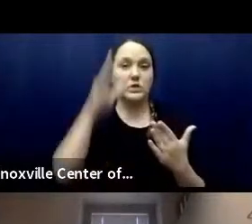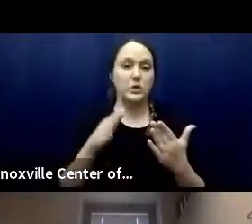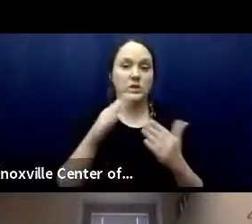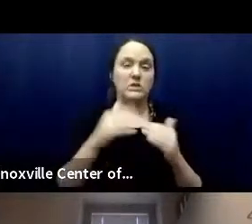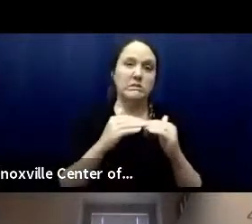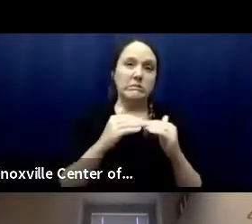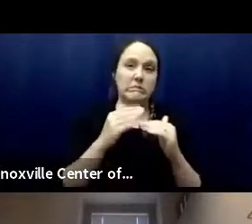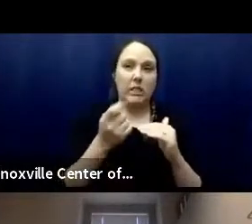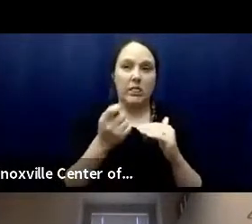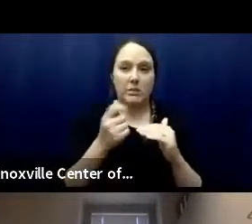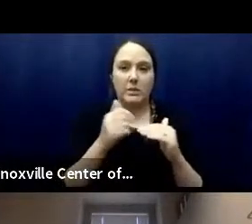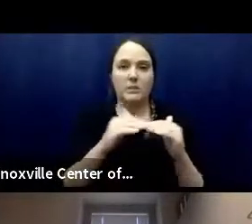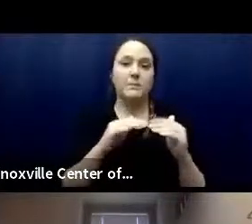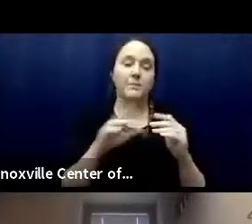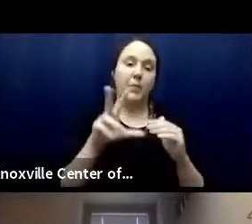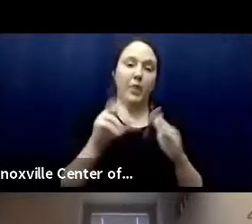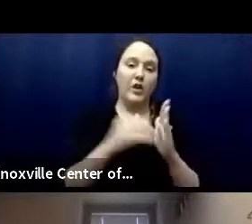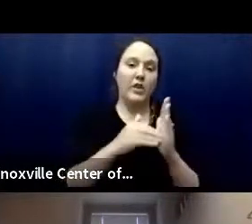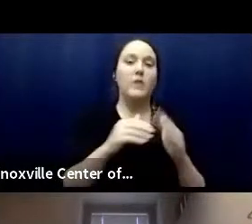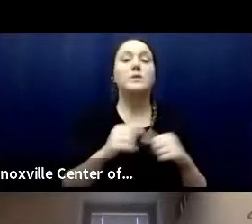that. About